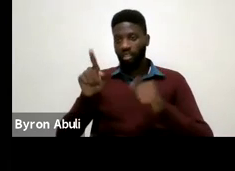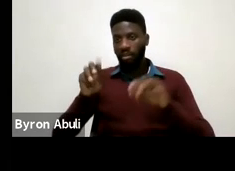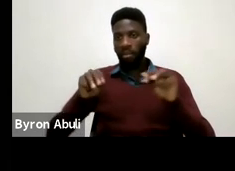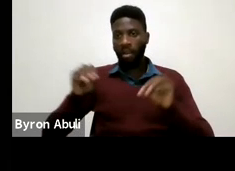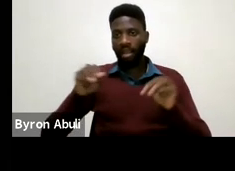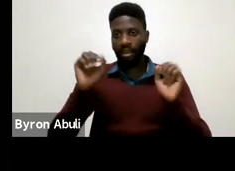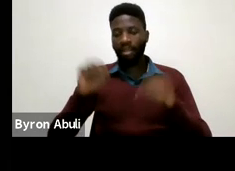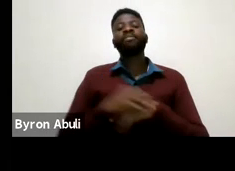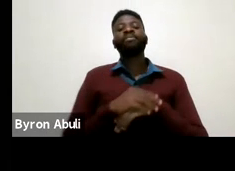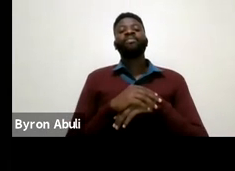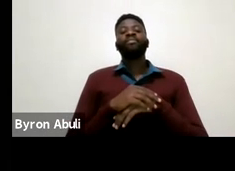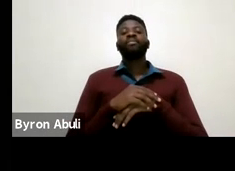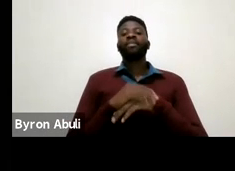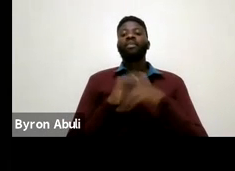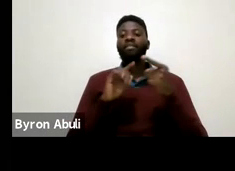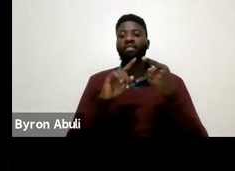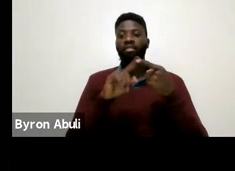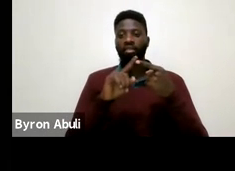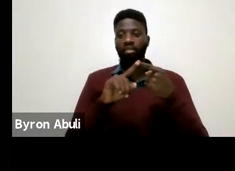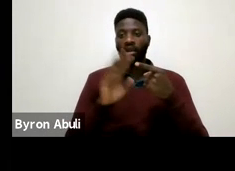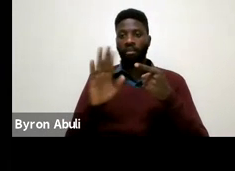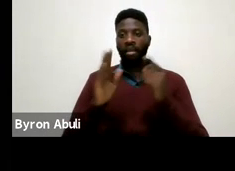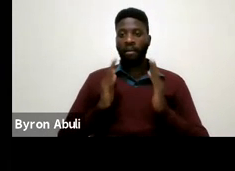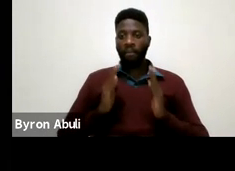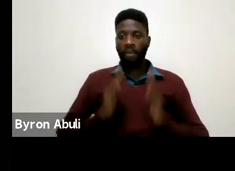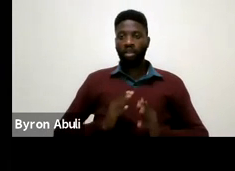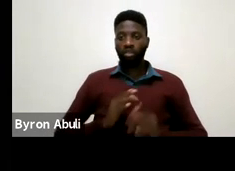The first thing that you have to work on is your personal attitude.